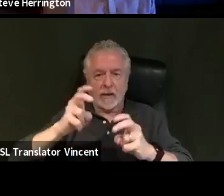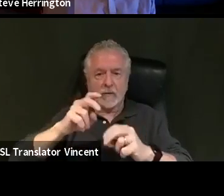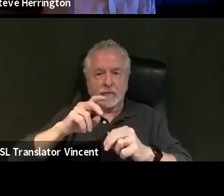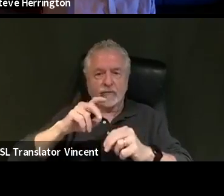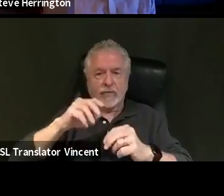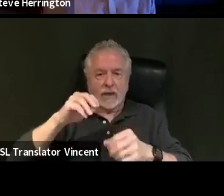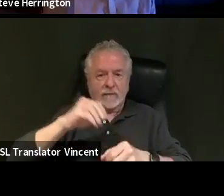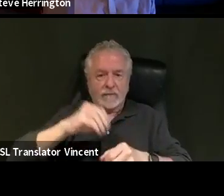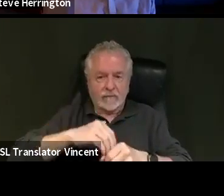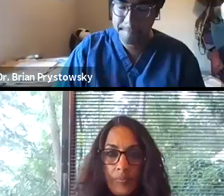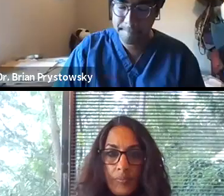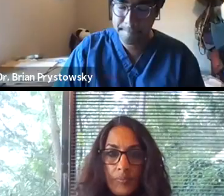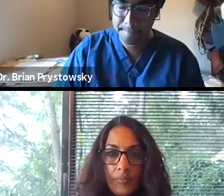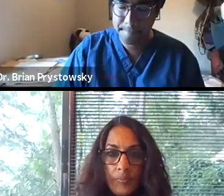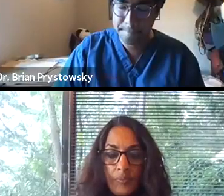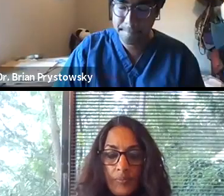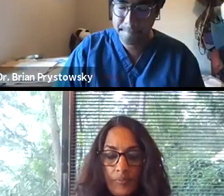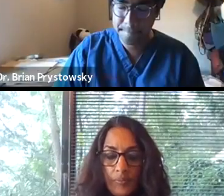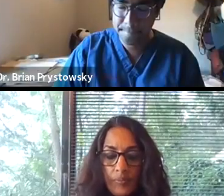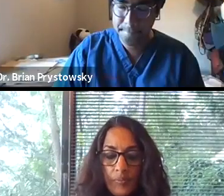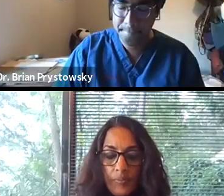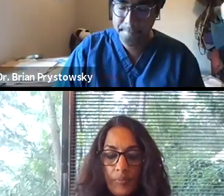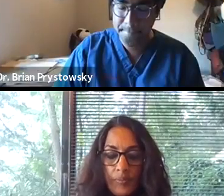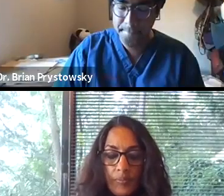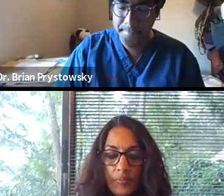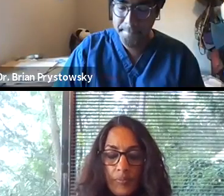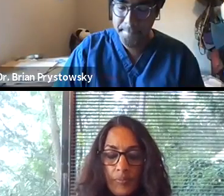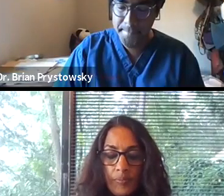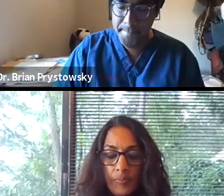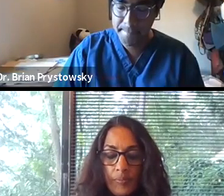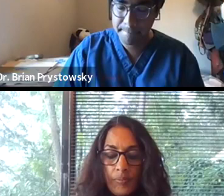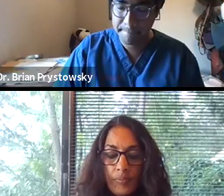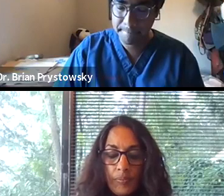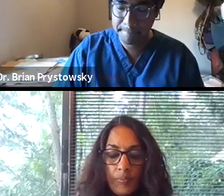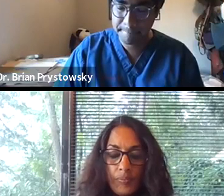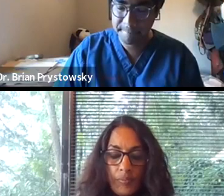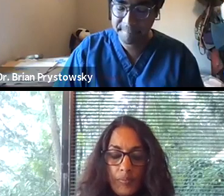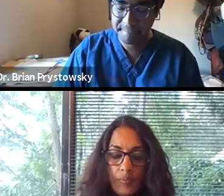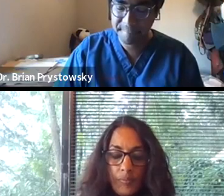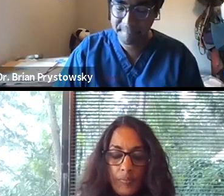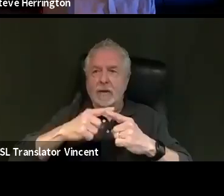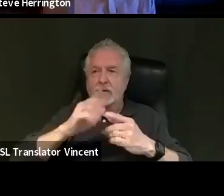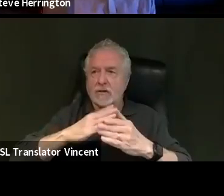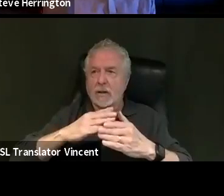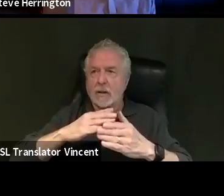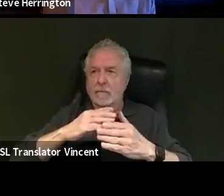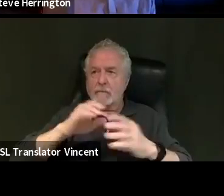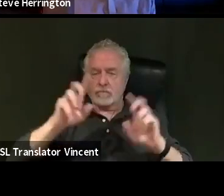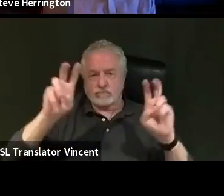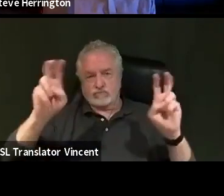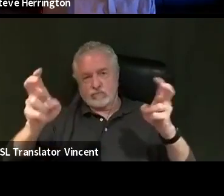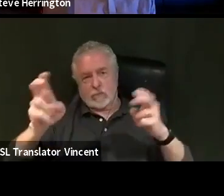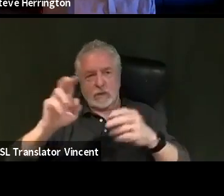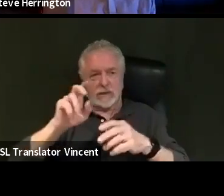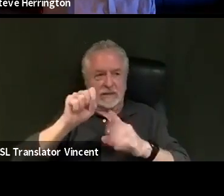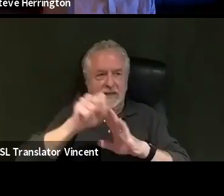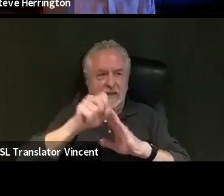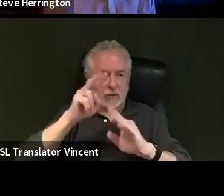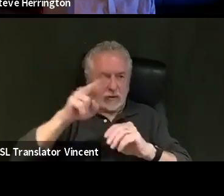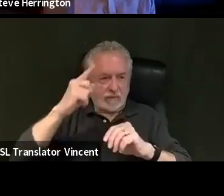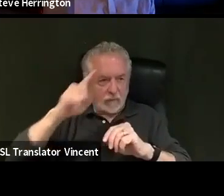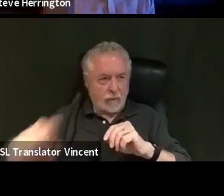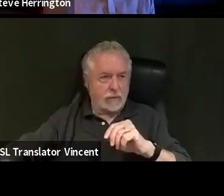in terms of further school reopening. When you just talked about some of the parameters the state is looking